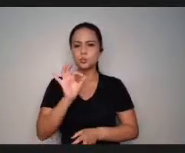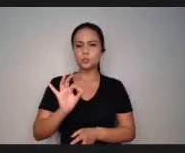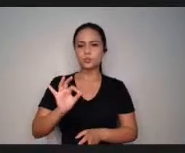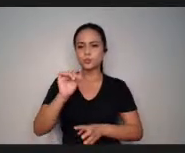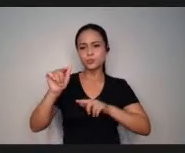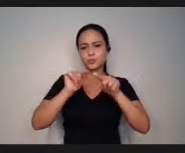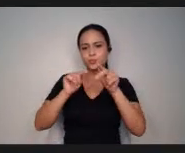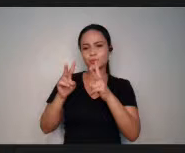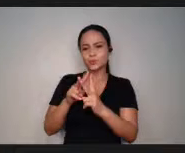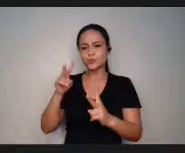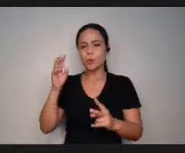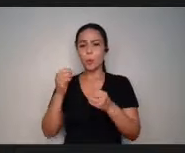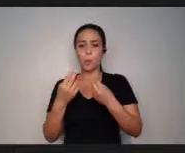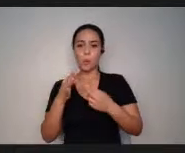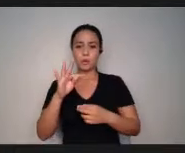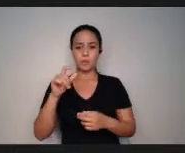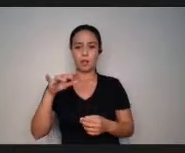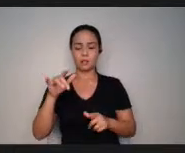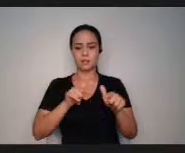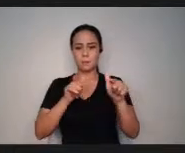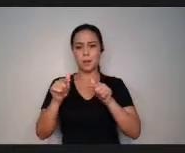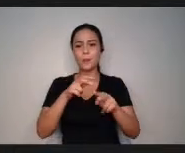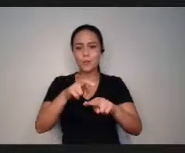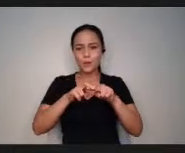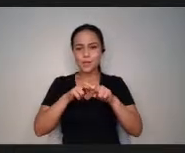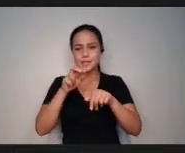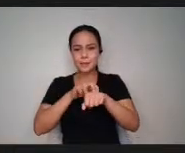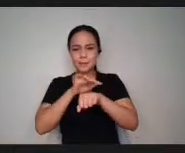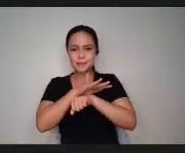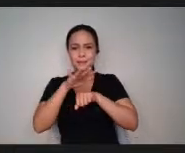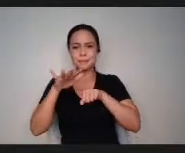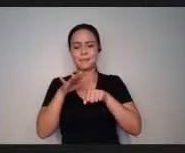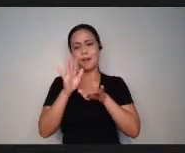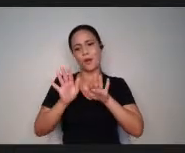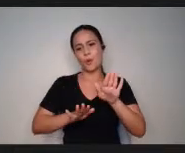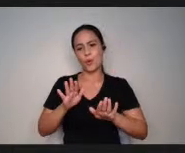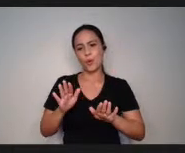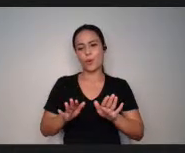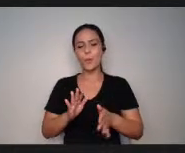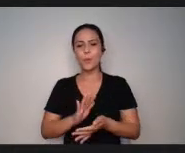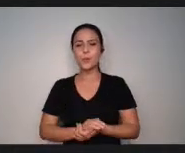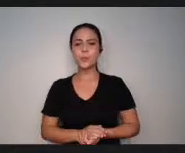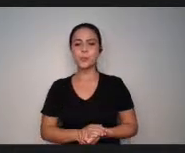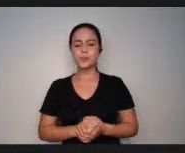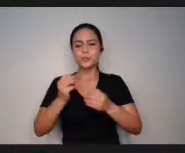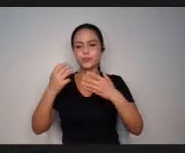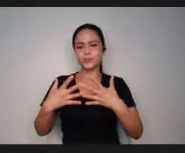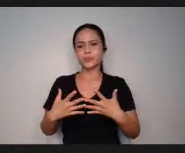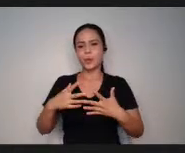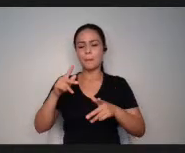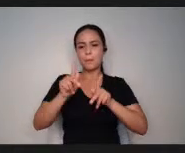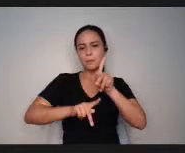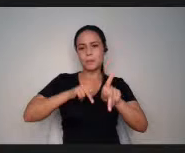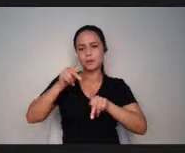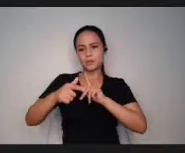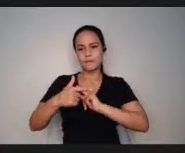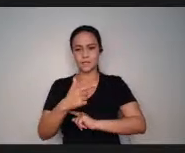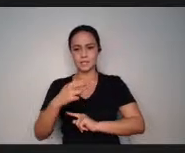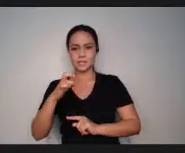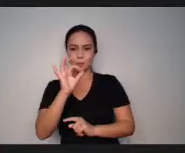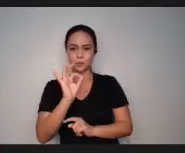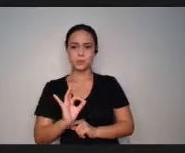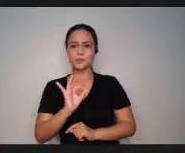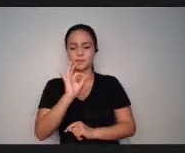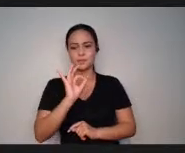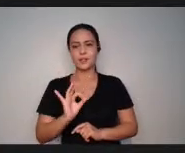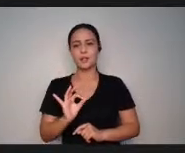pandemic. Now some estimates put that population at about 25% remain working at home and will